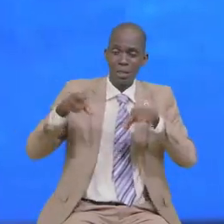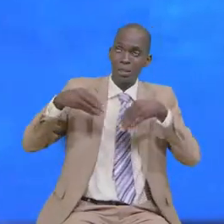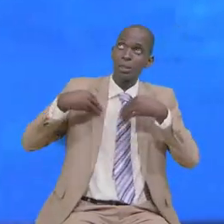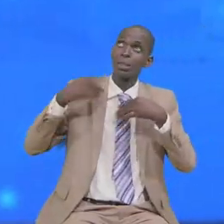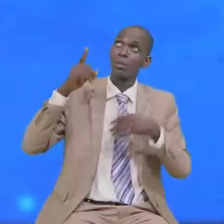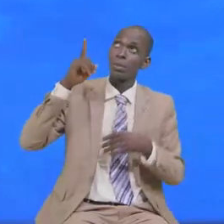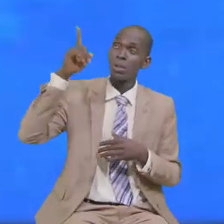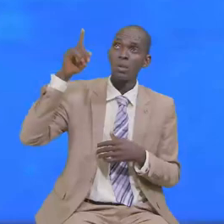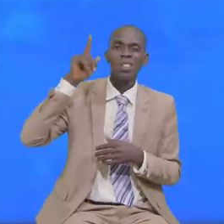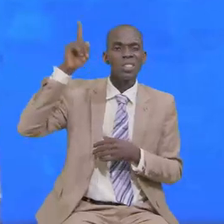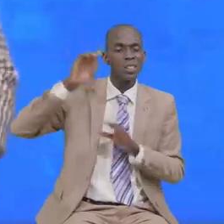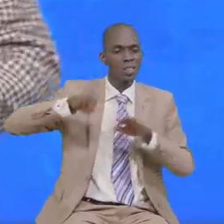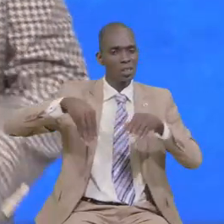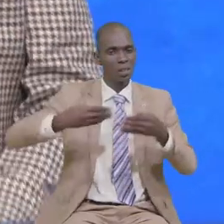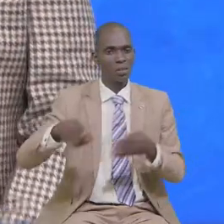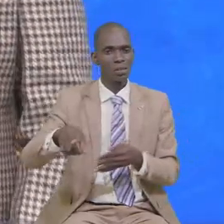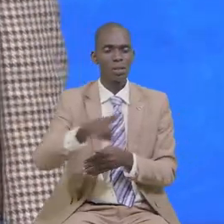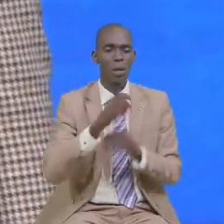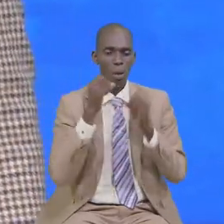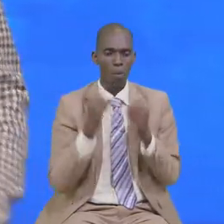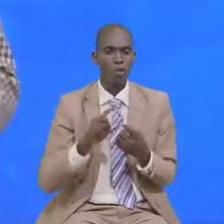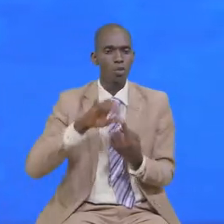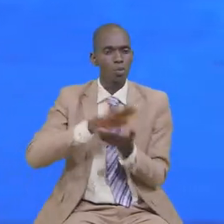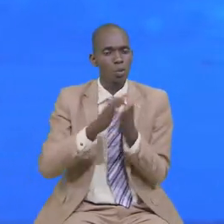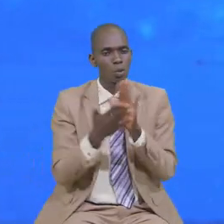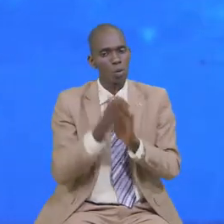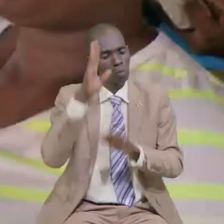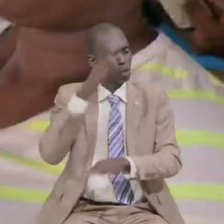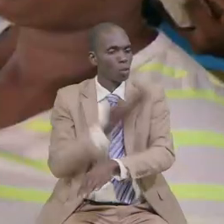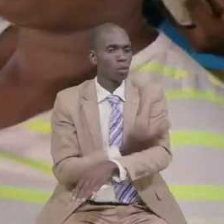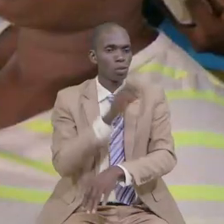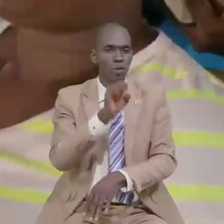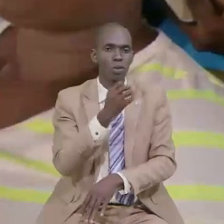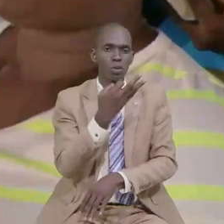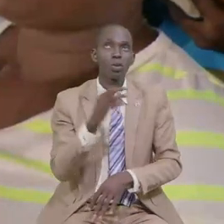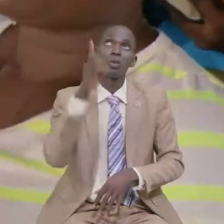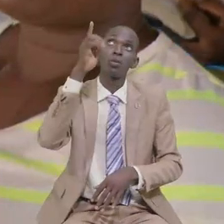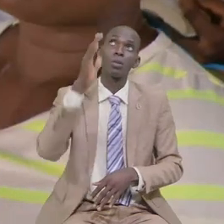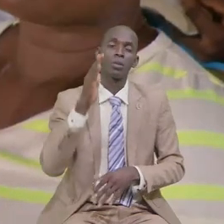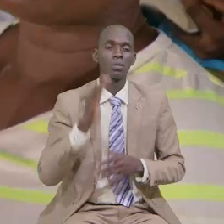he gave the power to become the sons of God.